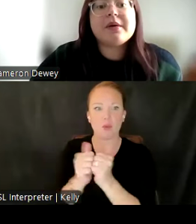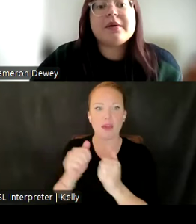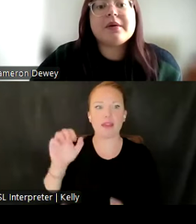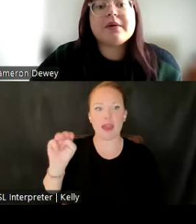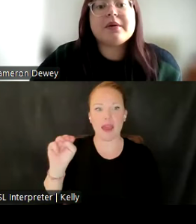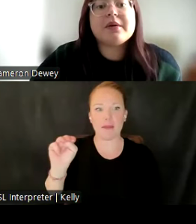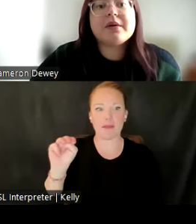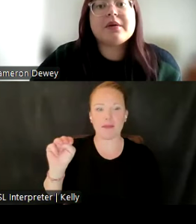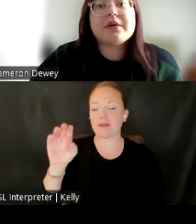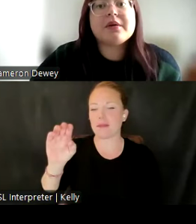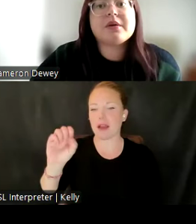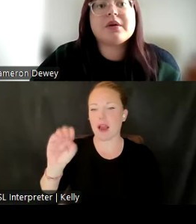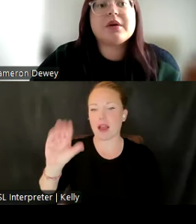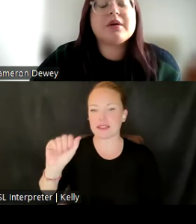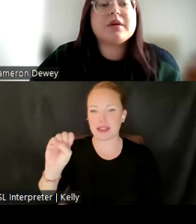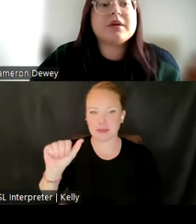Perfect.